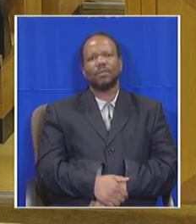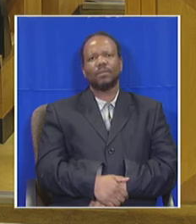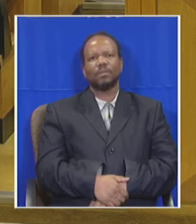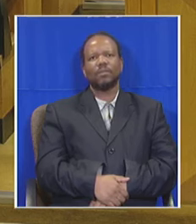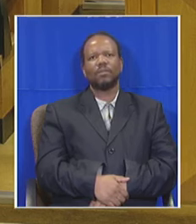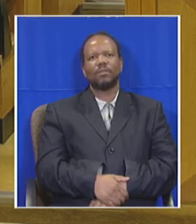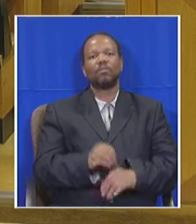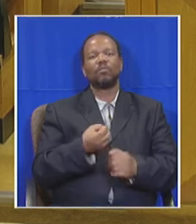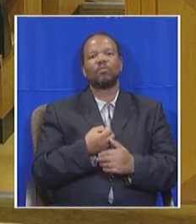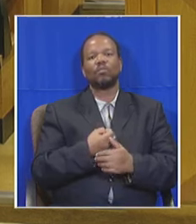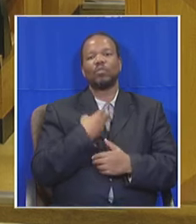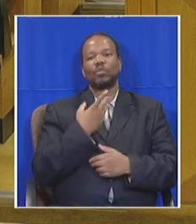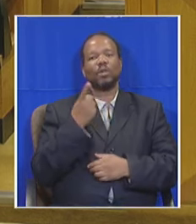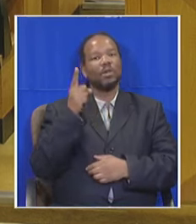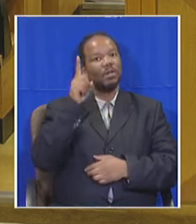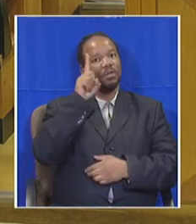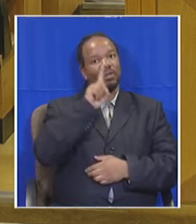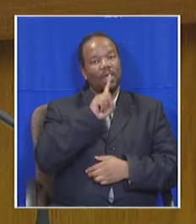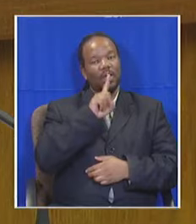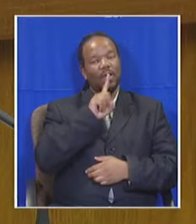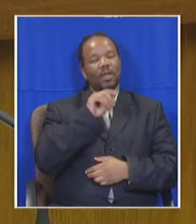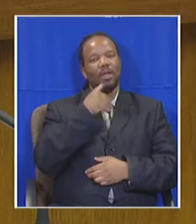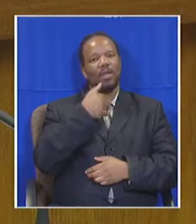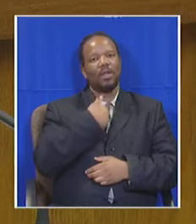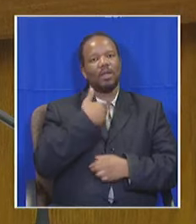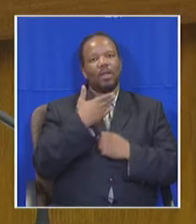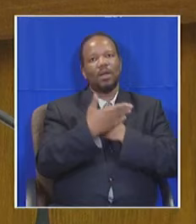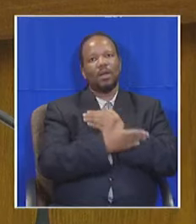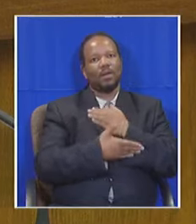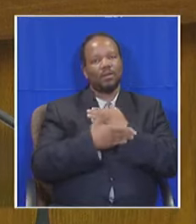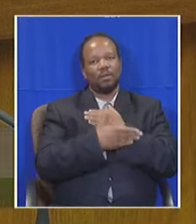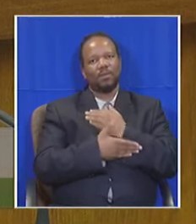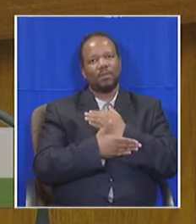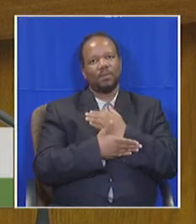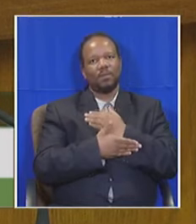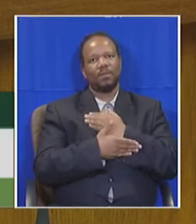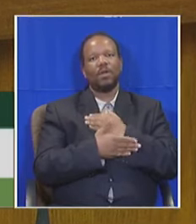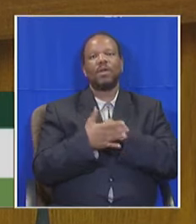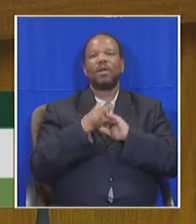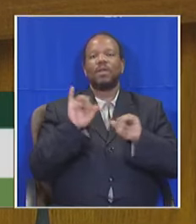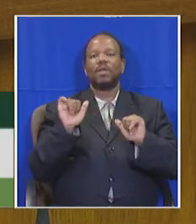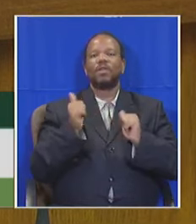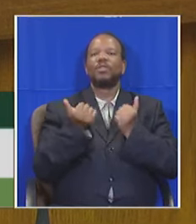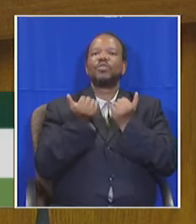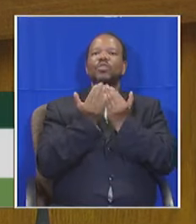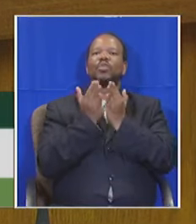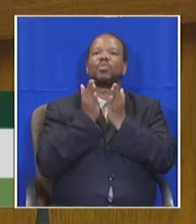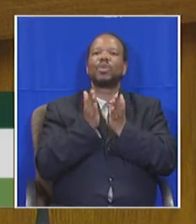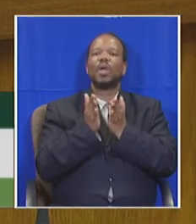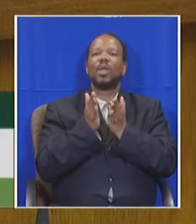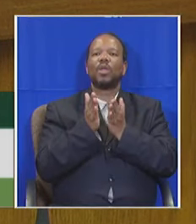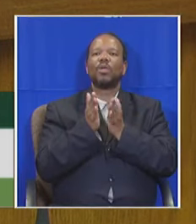The Youth Day in our country is linked to the uprising of students on